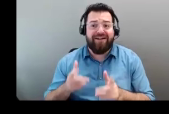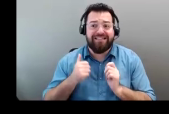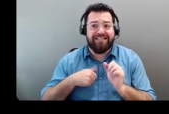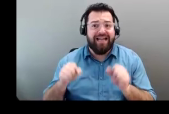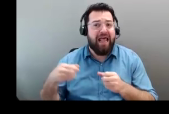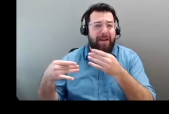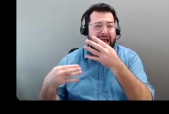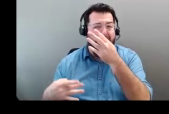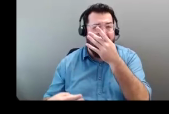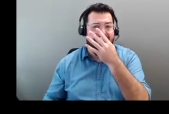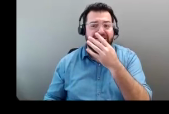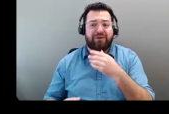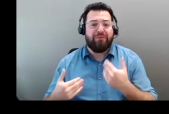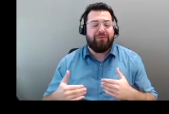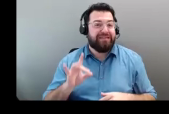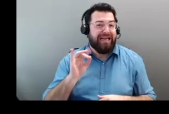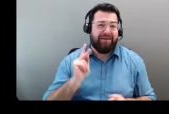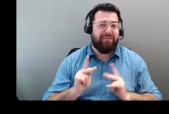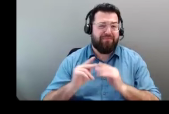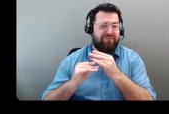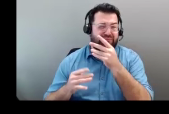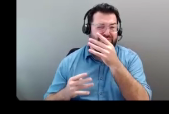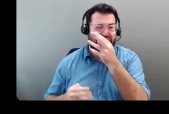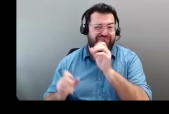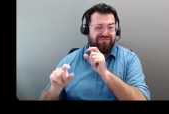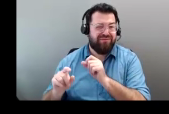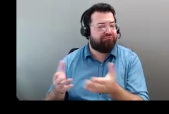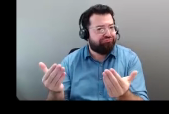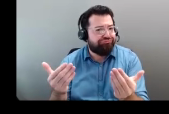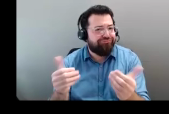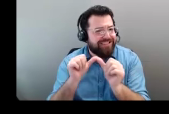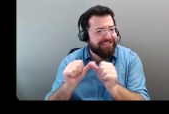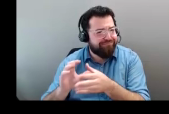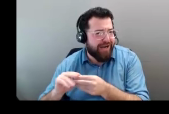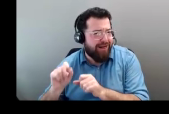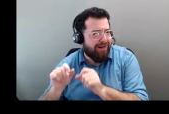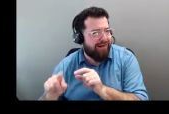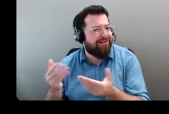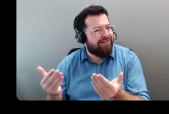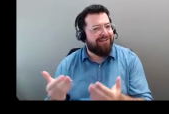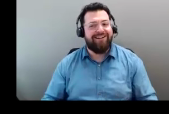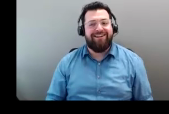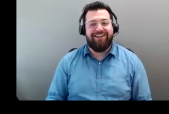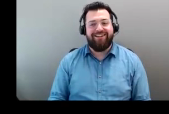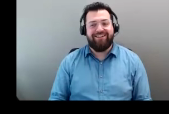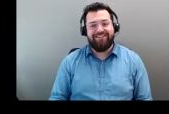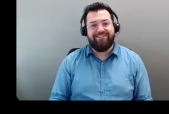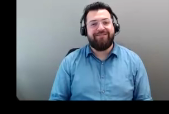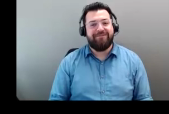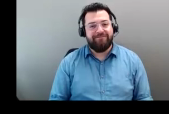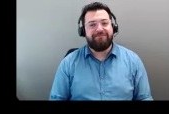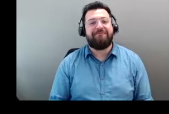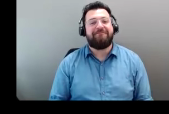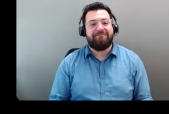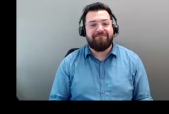Woo! All right, that's like 80 Okay. plus people. Go for Yeah, it. yeah, yeah. So keep Yeah, keep keep chatting. And yeah. yeah, so there's AI as a